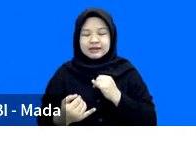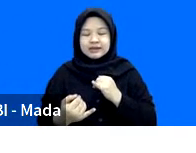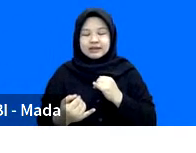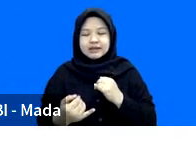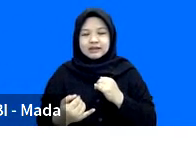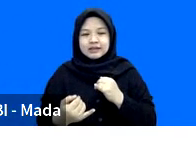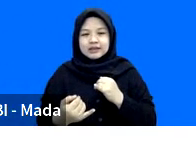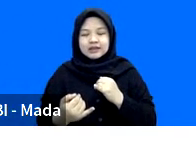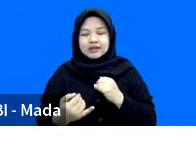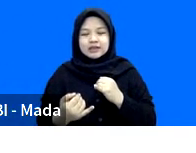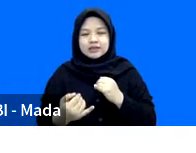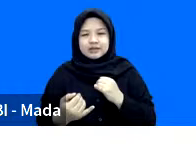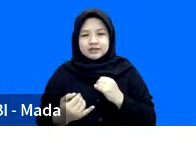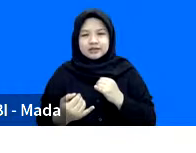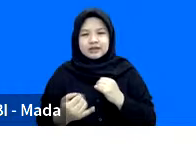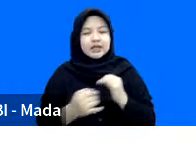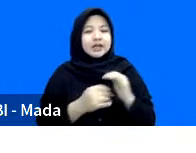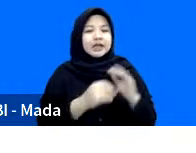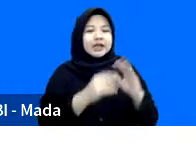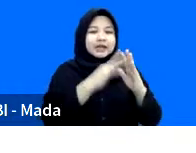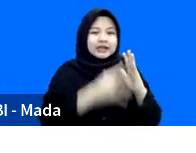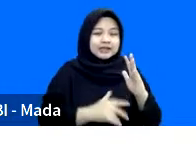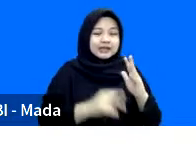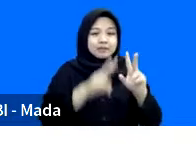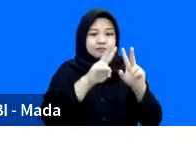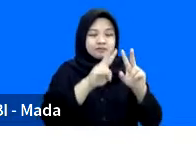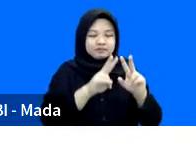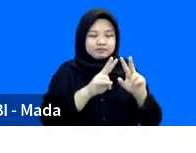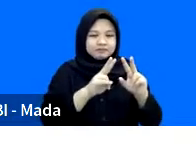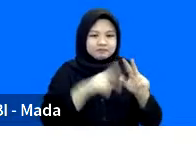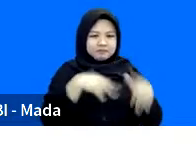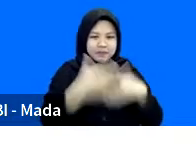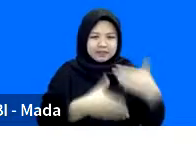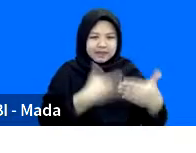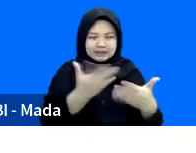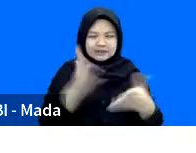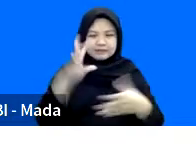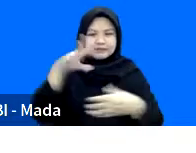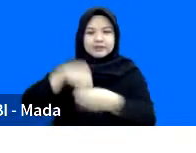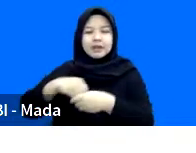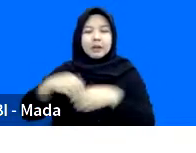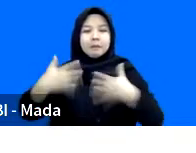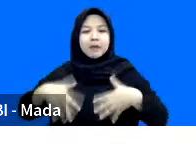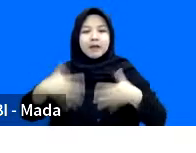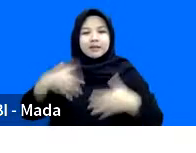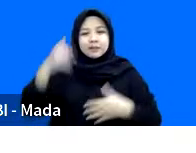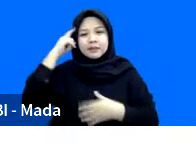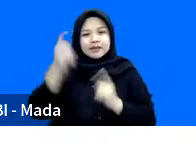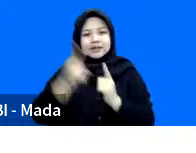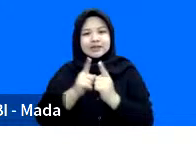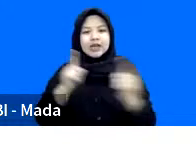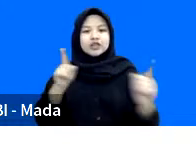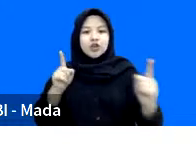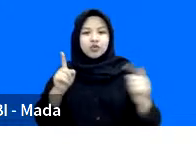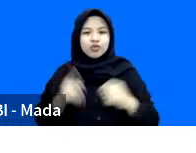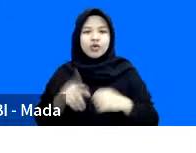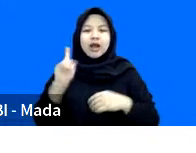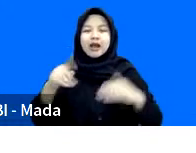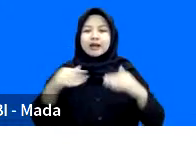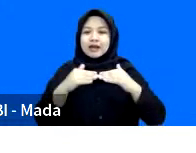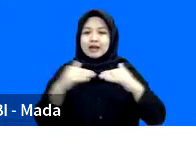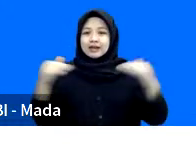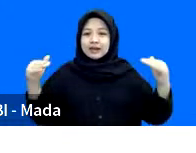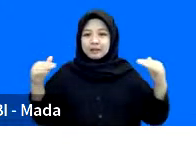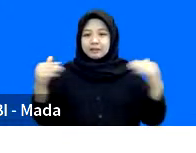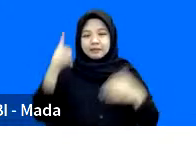into remote learning practice. There's still a lot of gaps in our understanding of the impacts of remote learning, especially